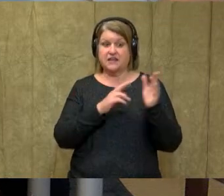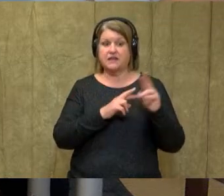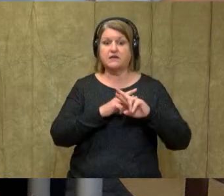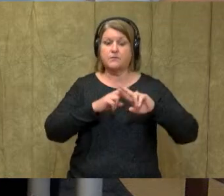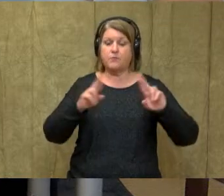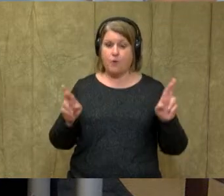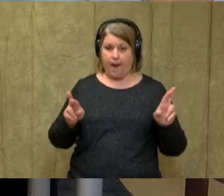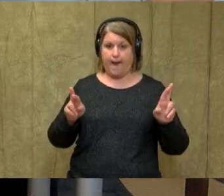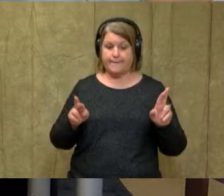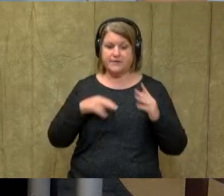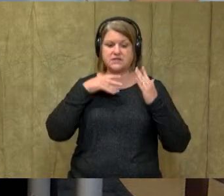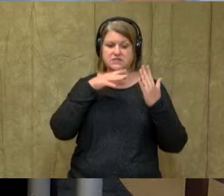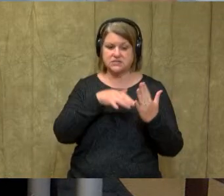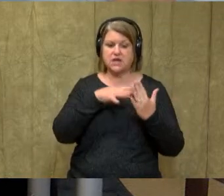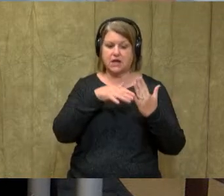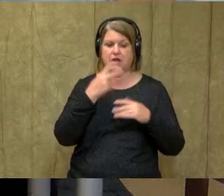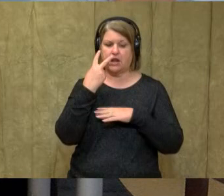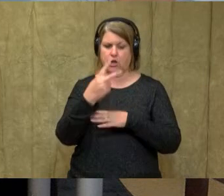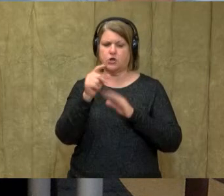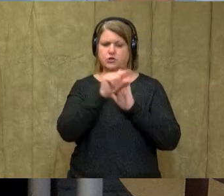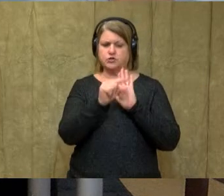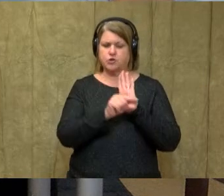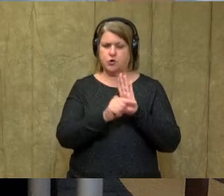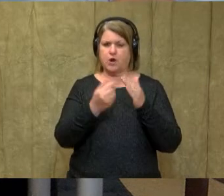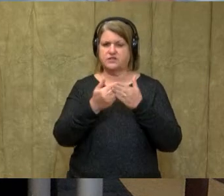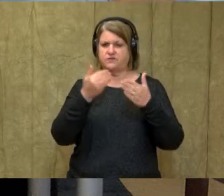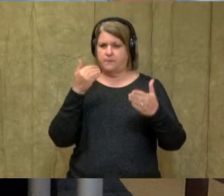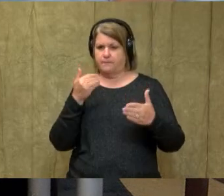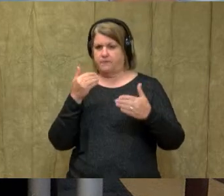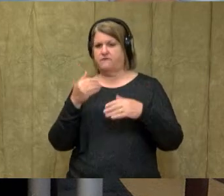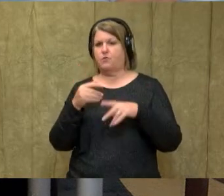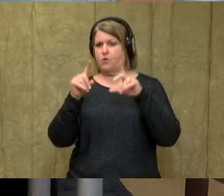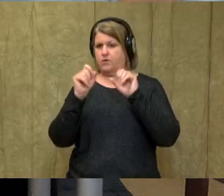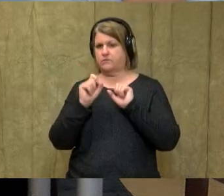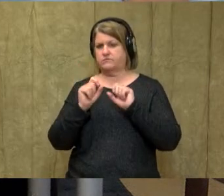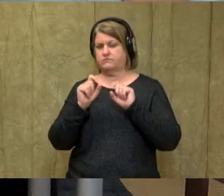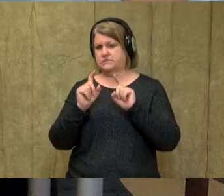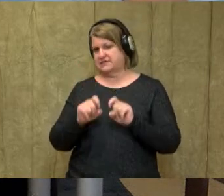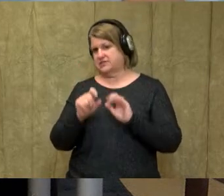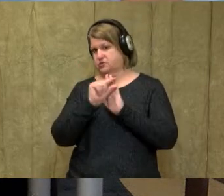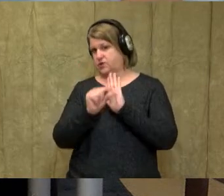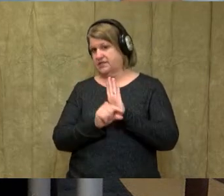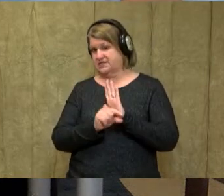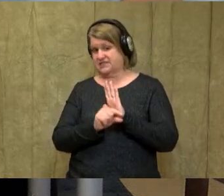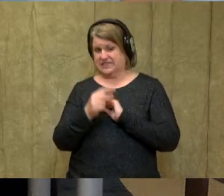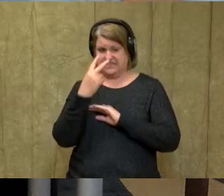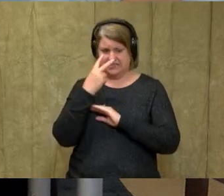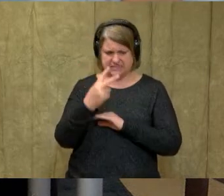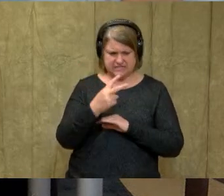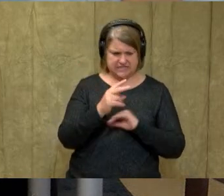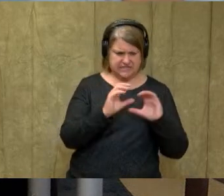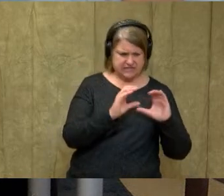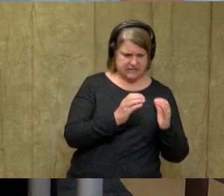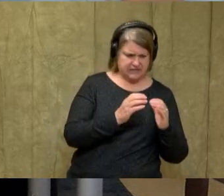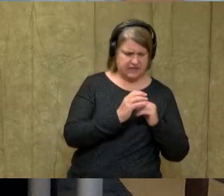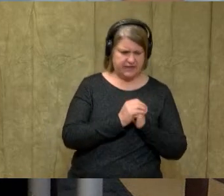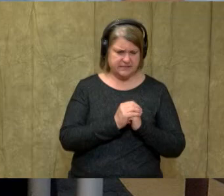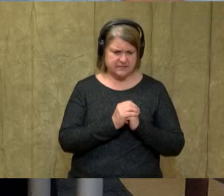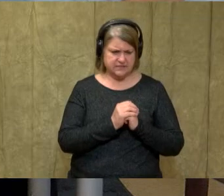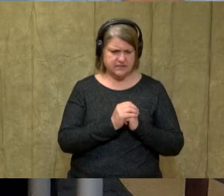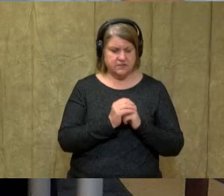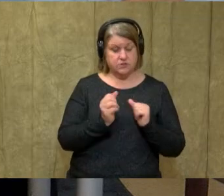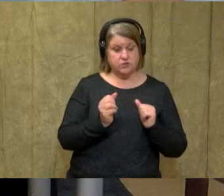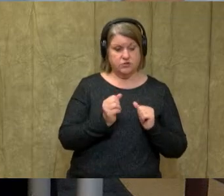from previous test administrations and look at those subtests that you scored the lowest in and prep specifically